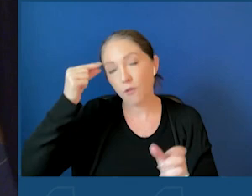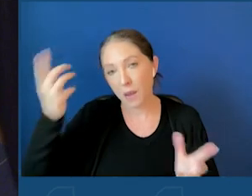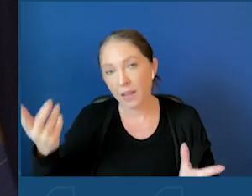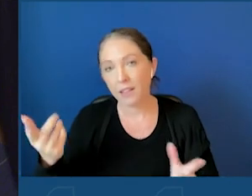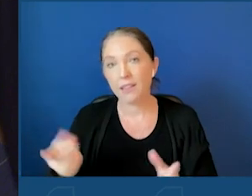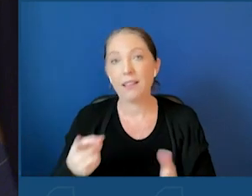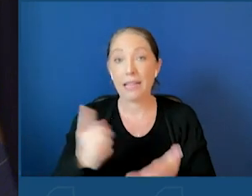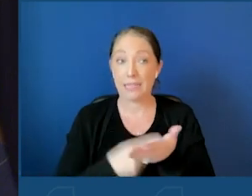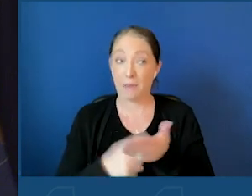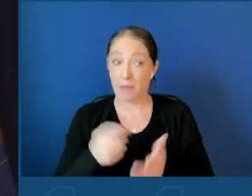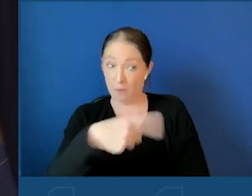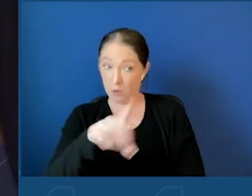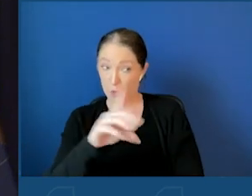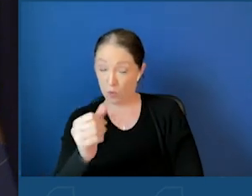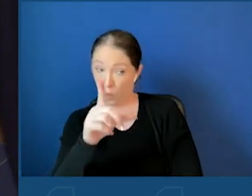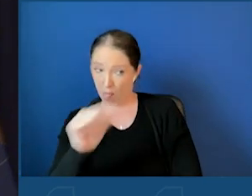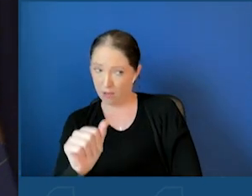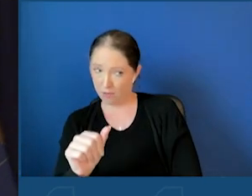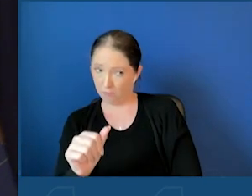tense, doulas.